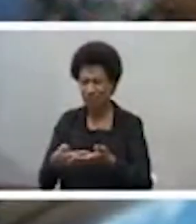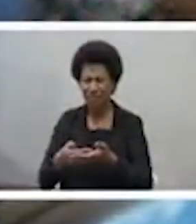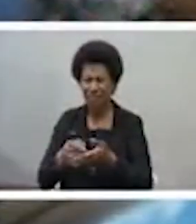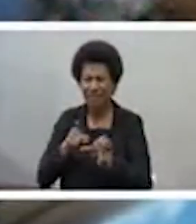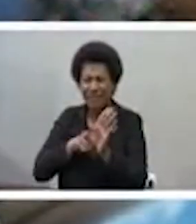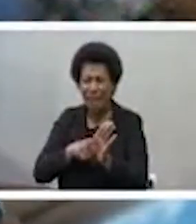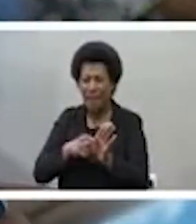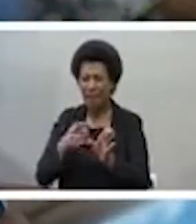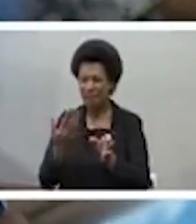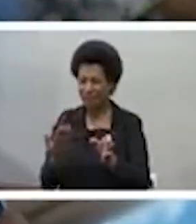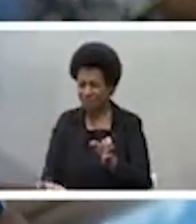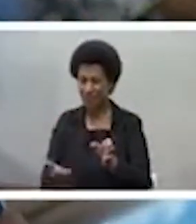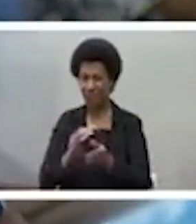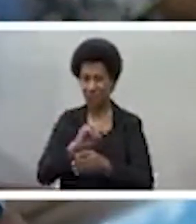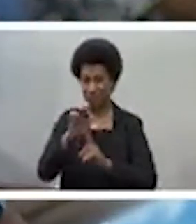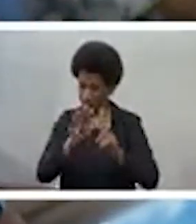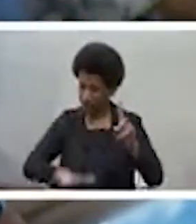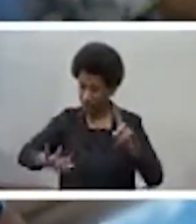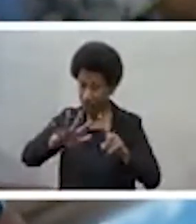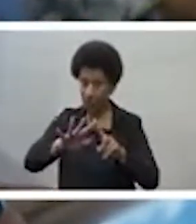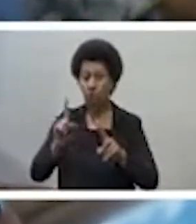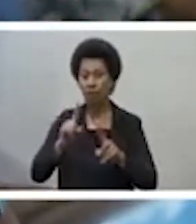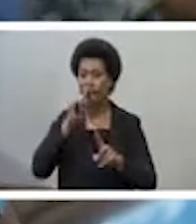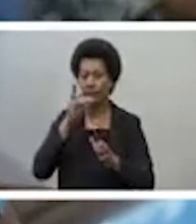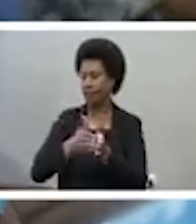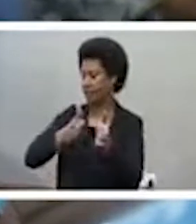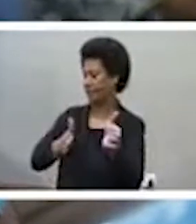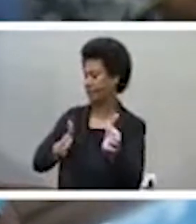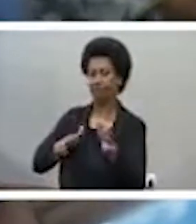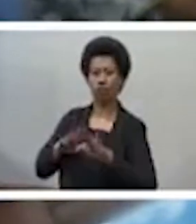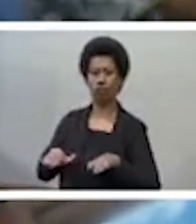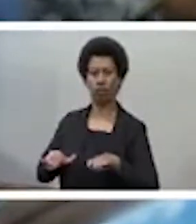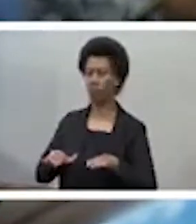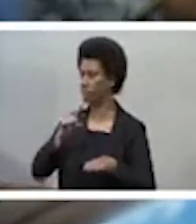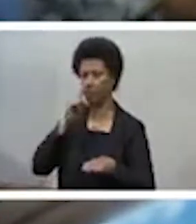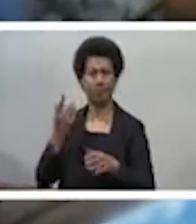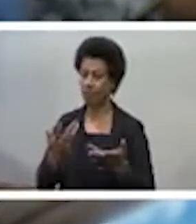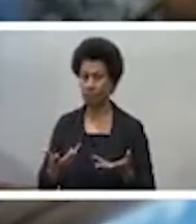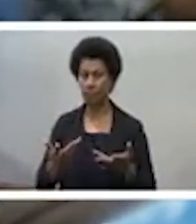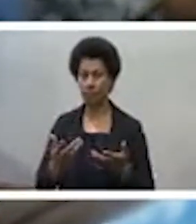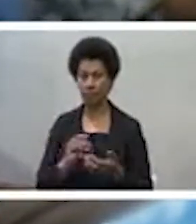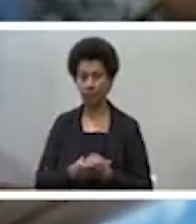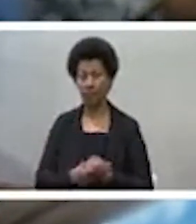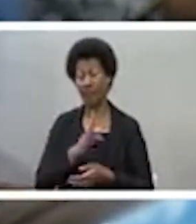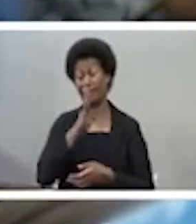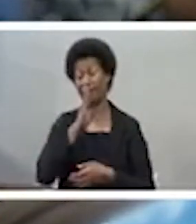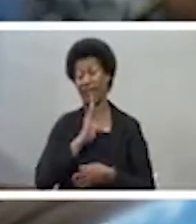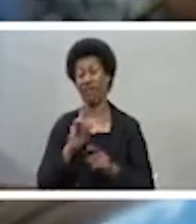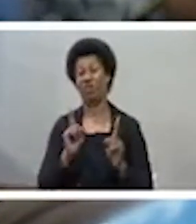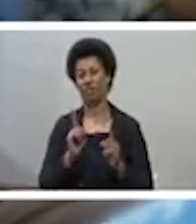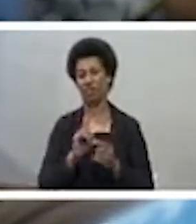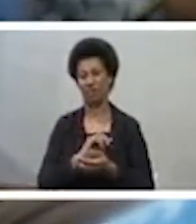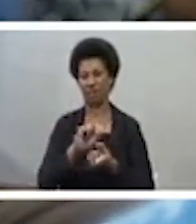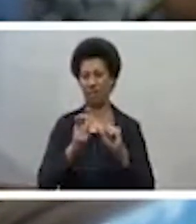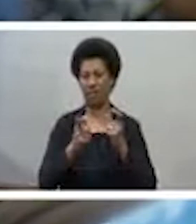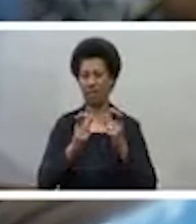Pacific cannot afford to leave our youngest citizens behind. The sad fact is that climate change